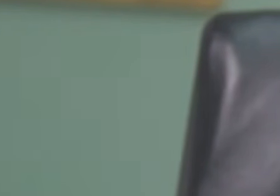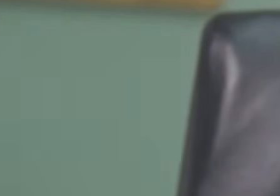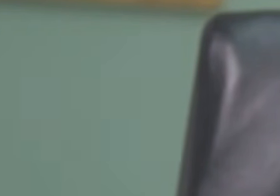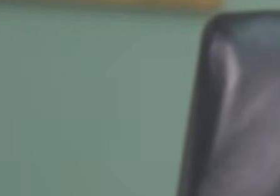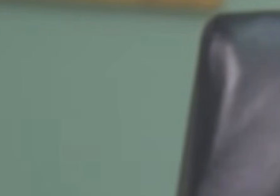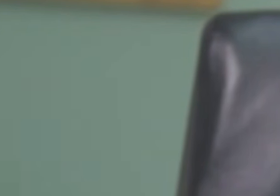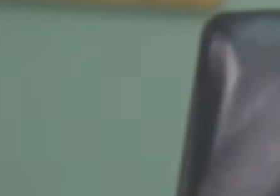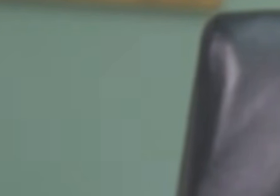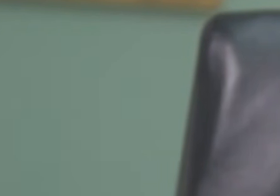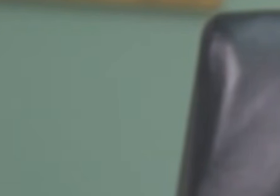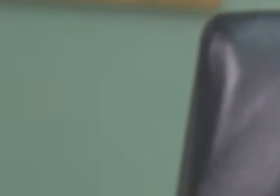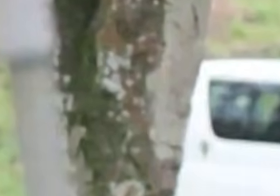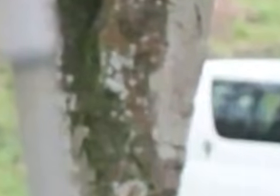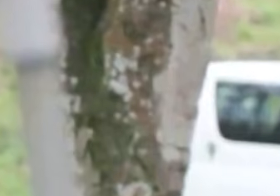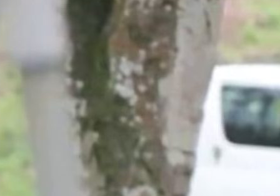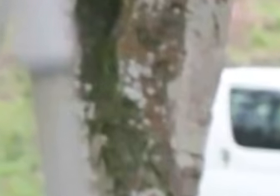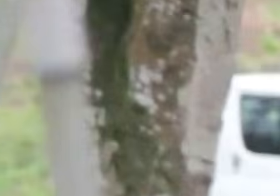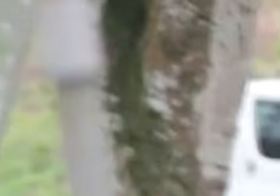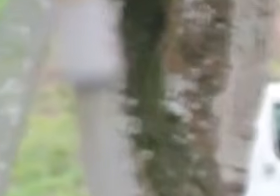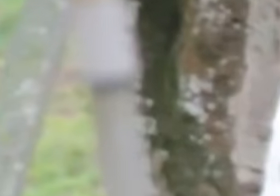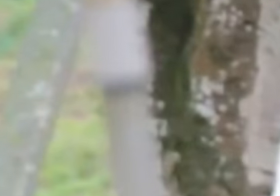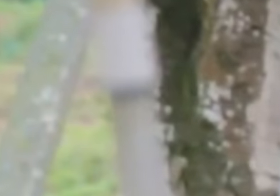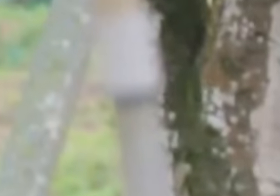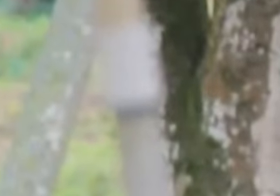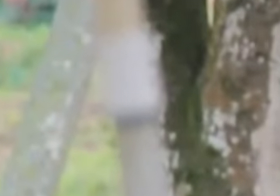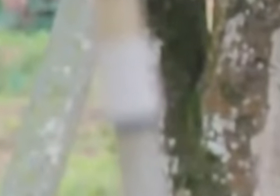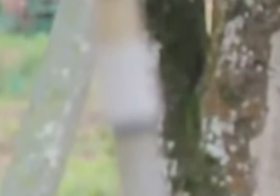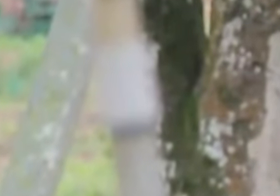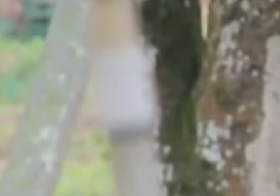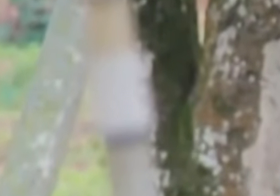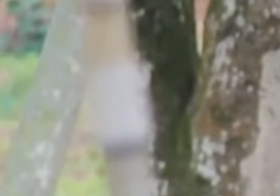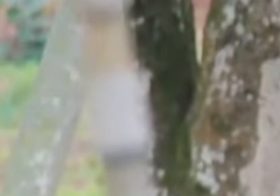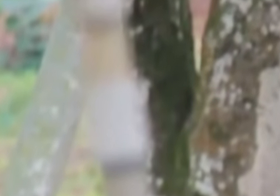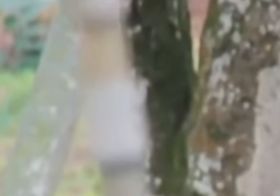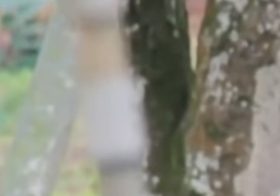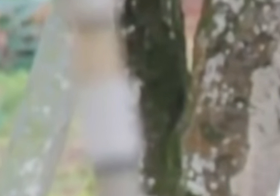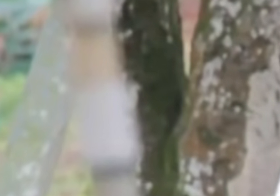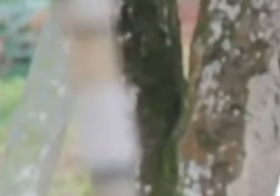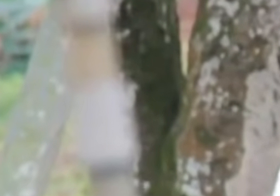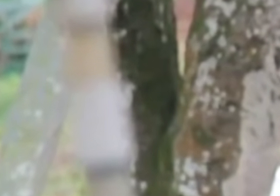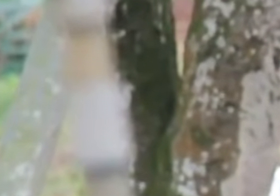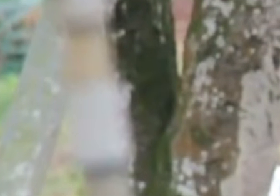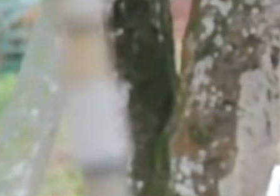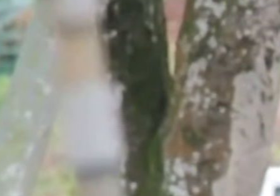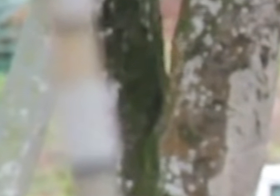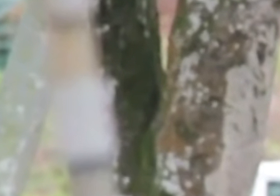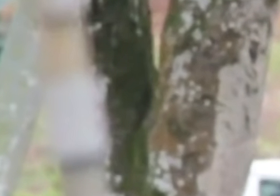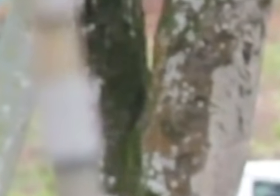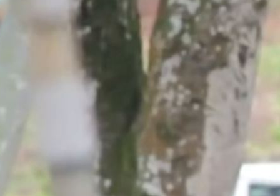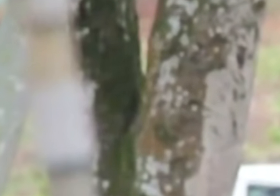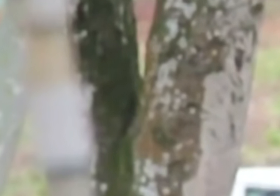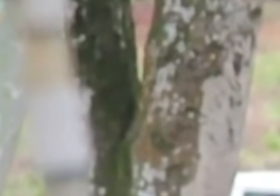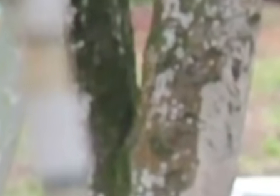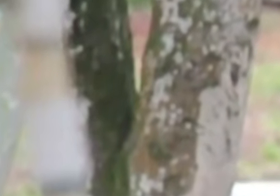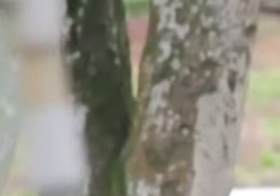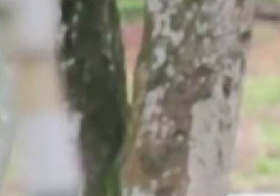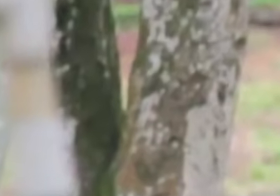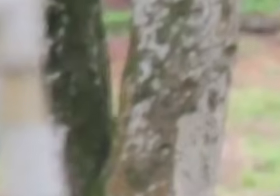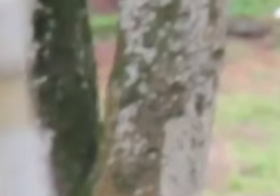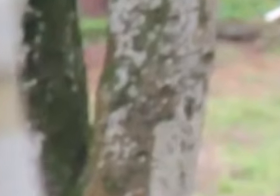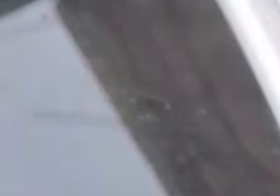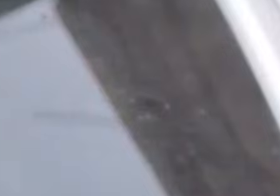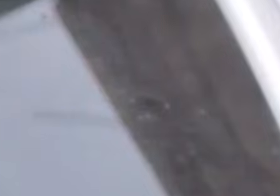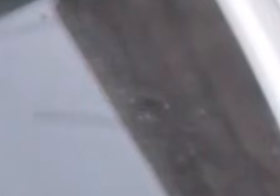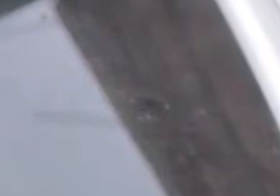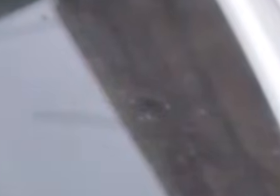lead to shock and even death. Therefore, it is important for persons who are experiencing fever, vomiting, severe